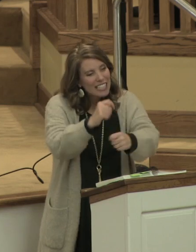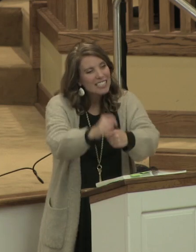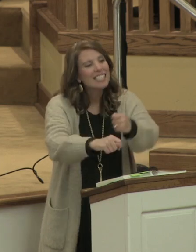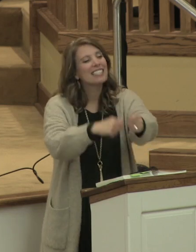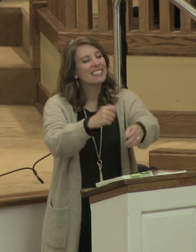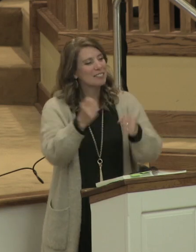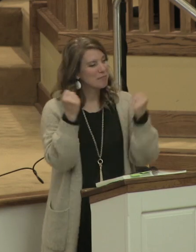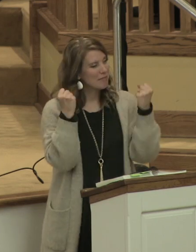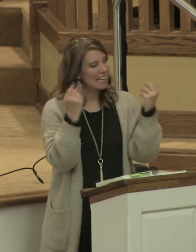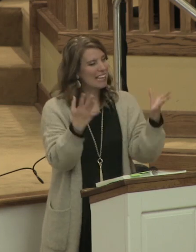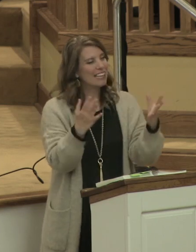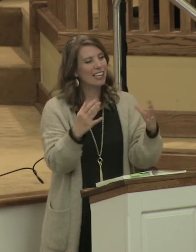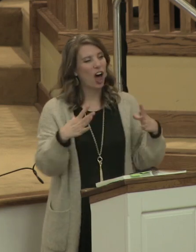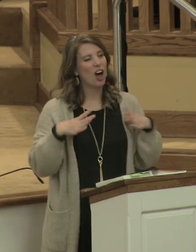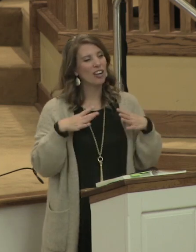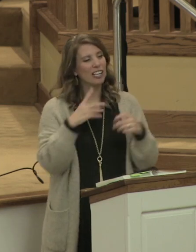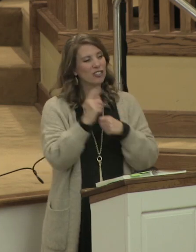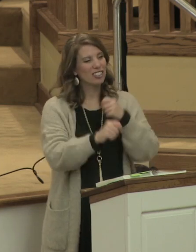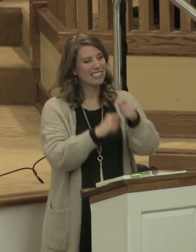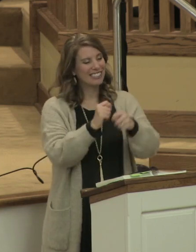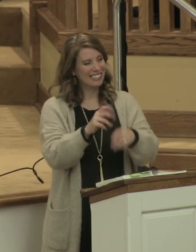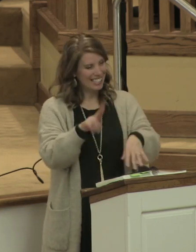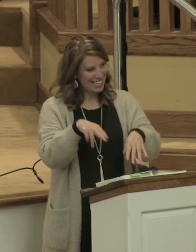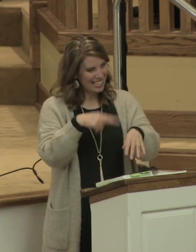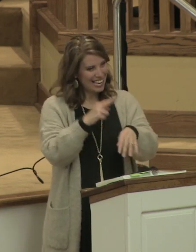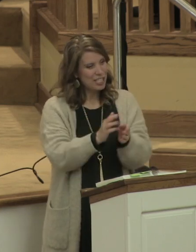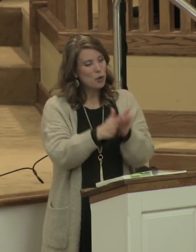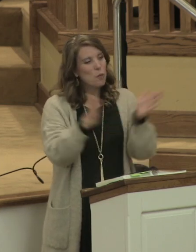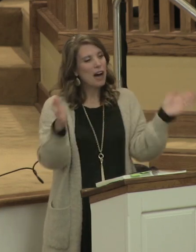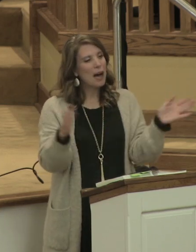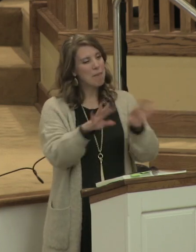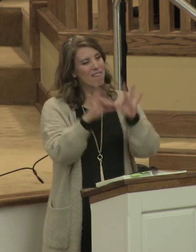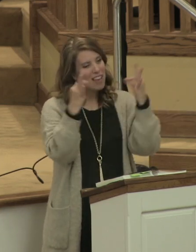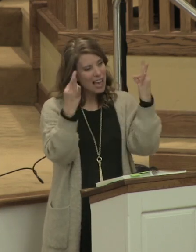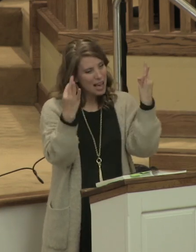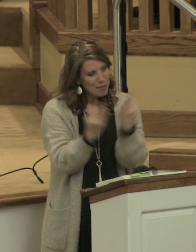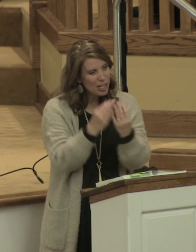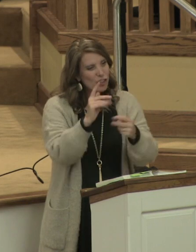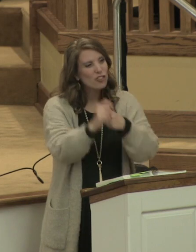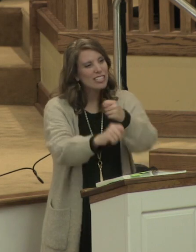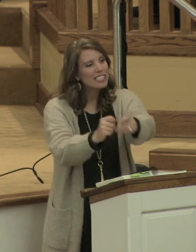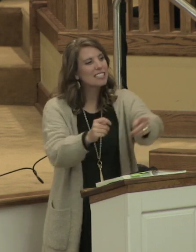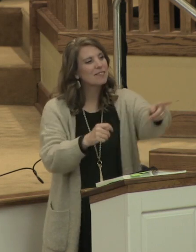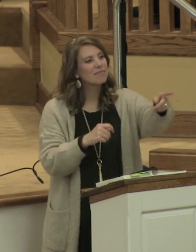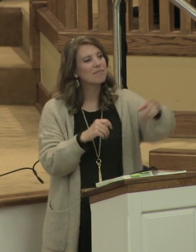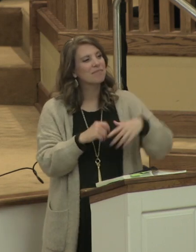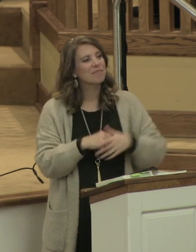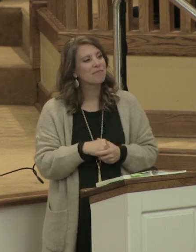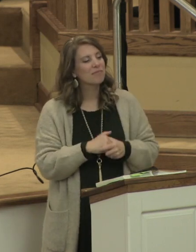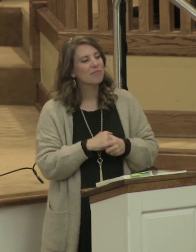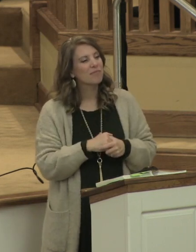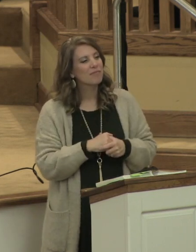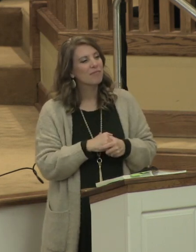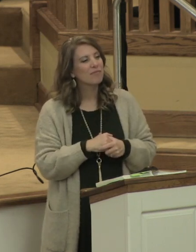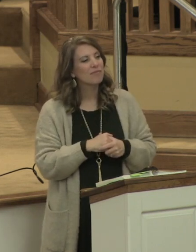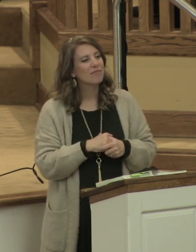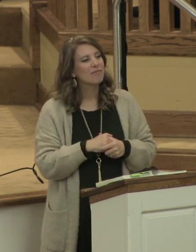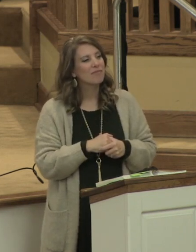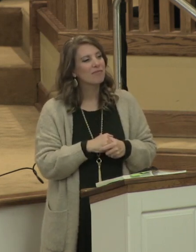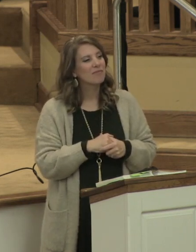Traditions. There are a lot of great holiday traditions. And we have nationwide traditions, but we also have family. Different families do different things. Yes, Mrs. Miller?